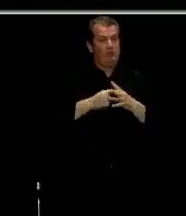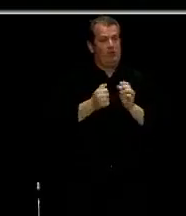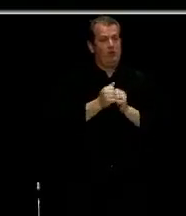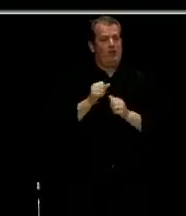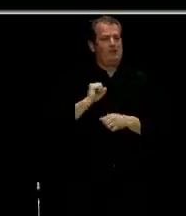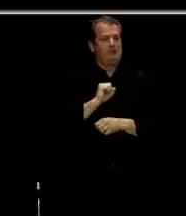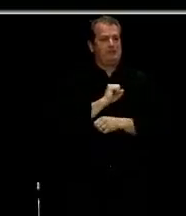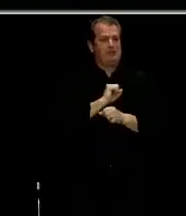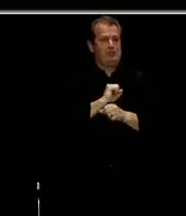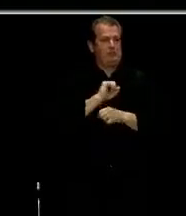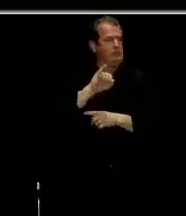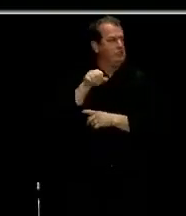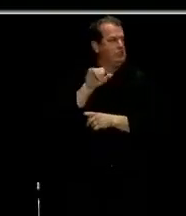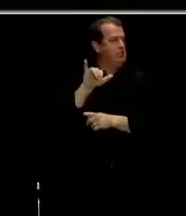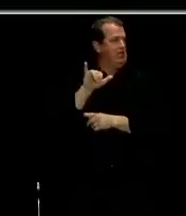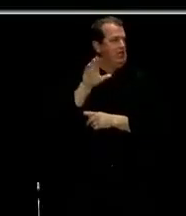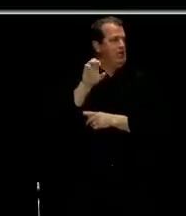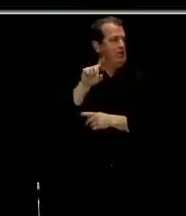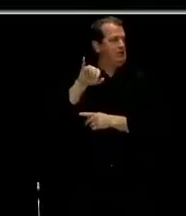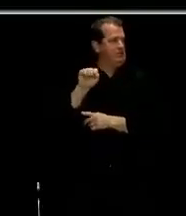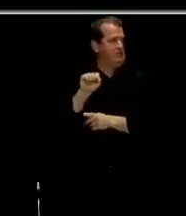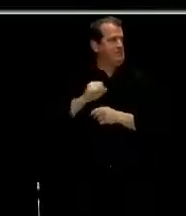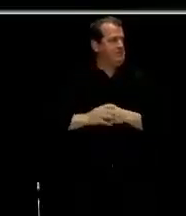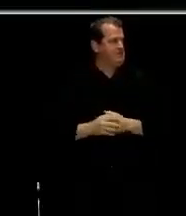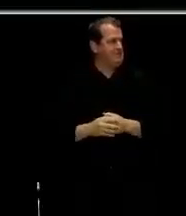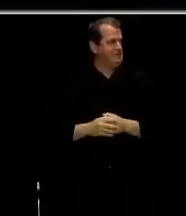Senator Jay Collins. Come on up here, Jay.